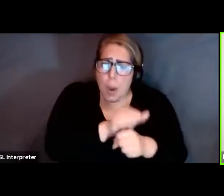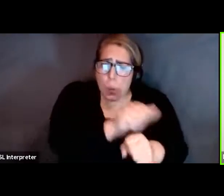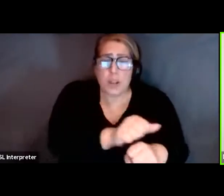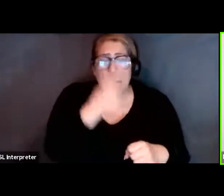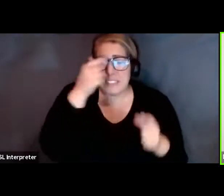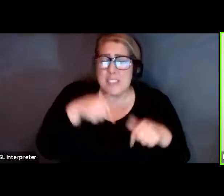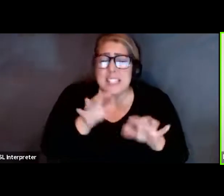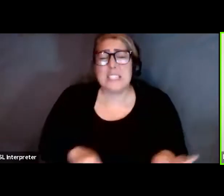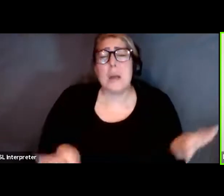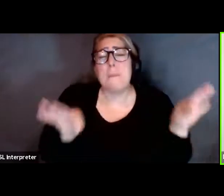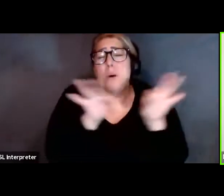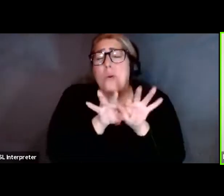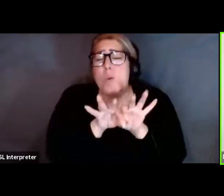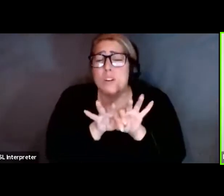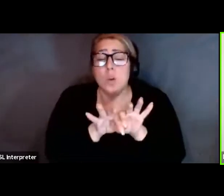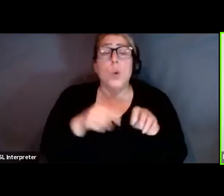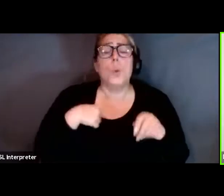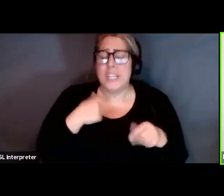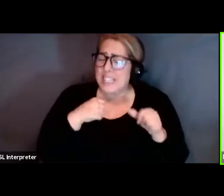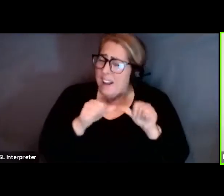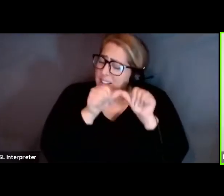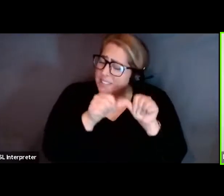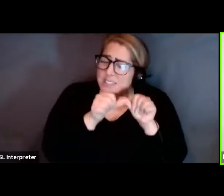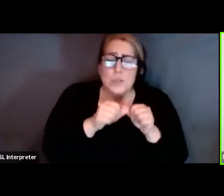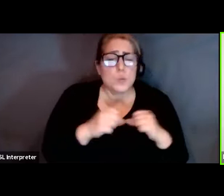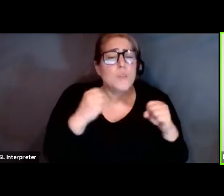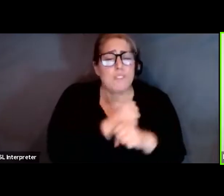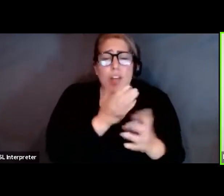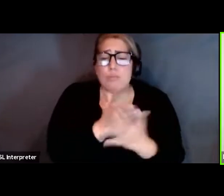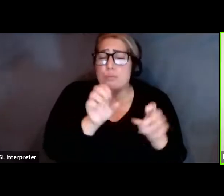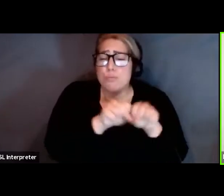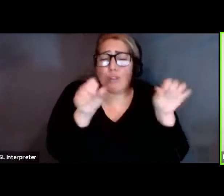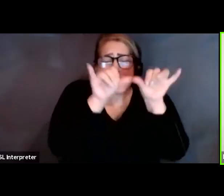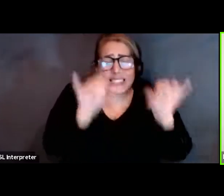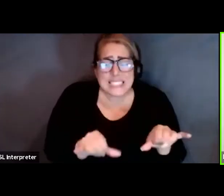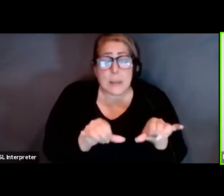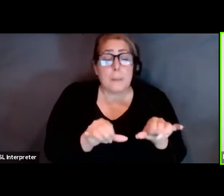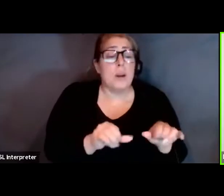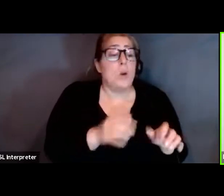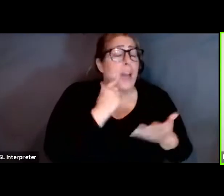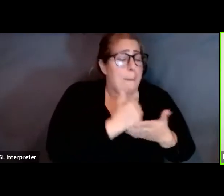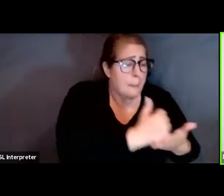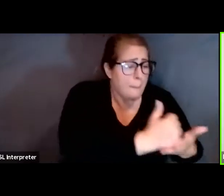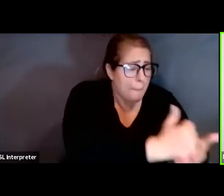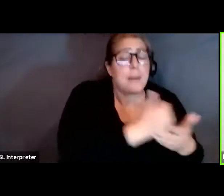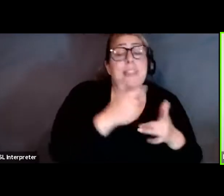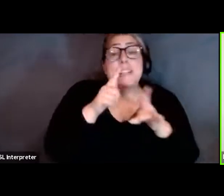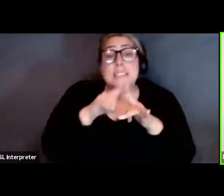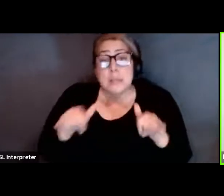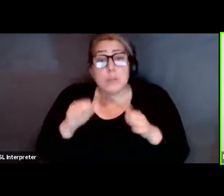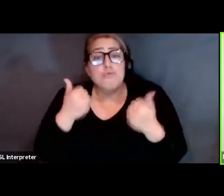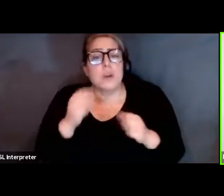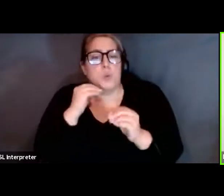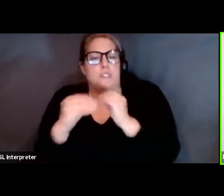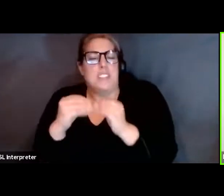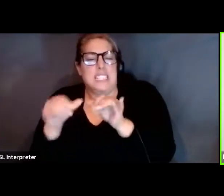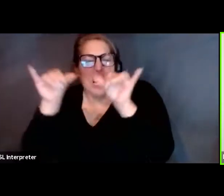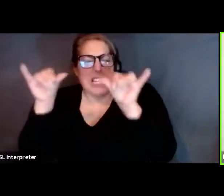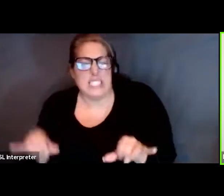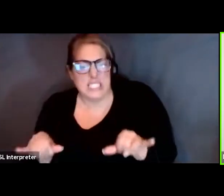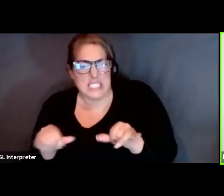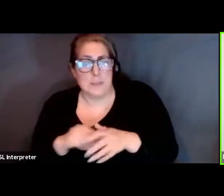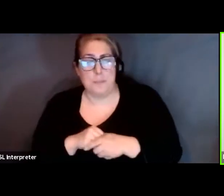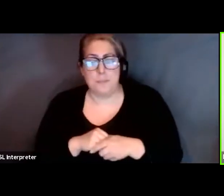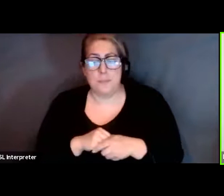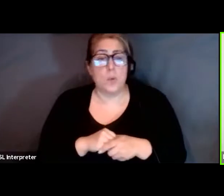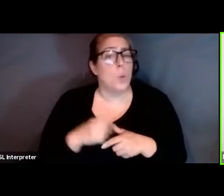navigate these broken systems while fighting simultaneously to fix them. Fountain House is rooted in innovation and in refusing to